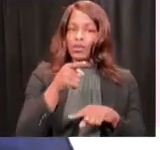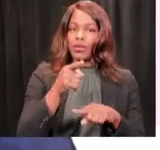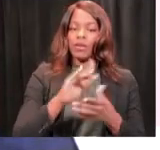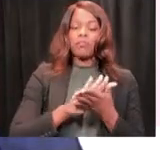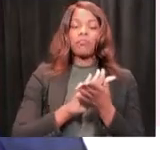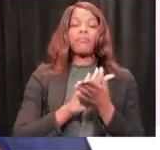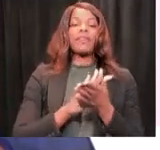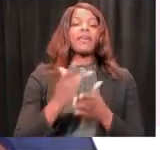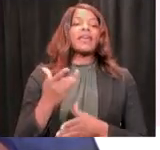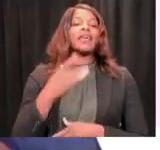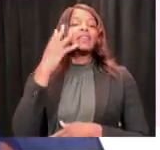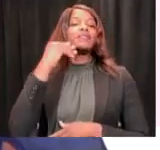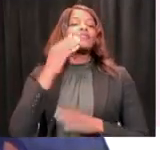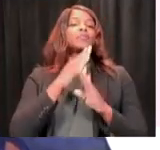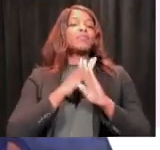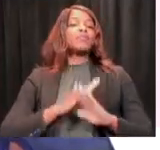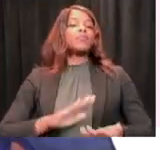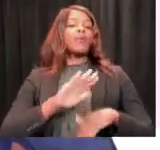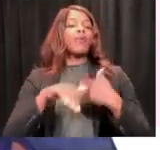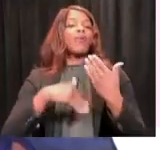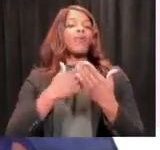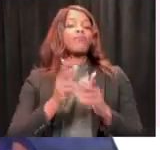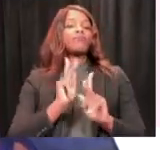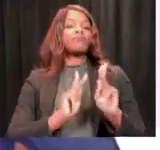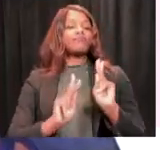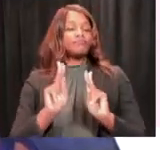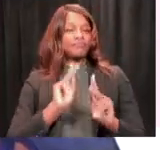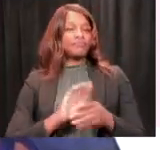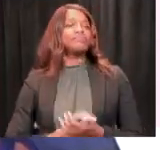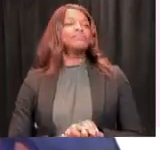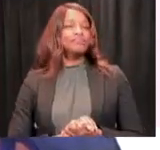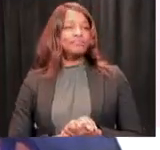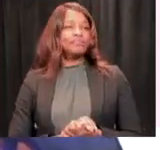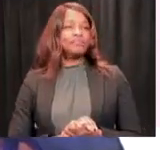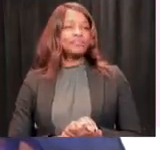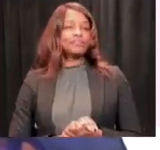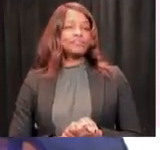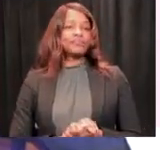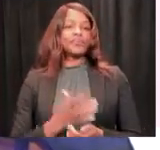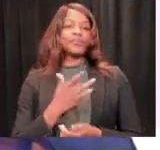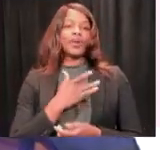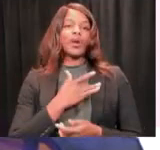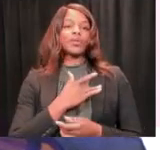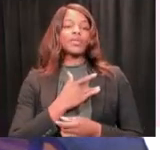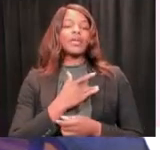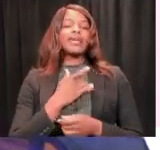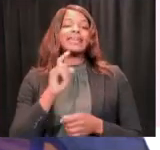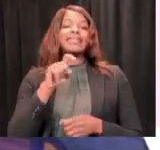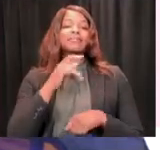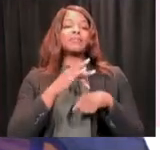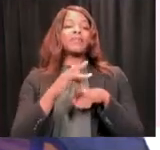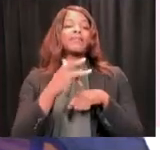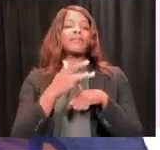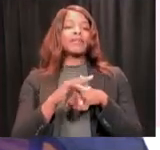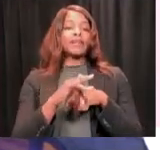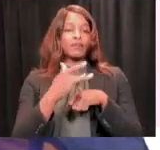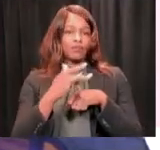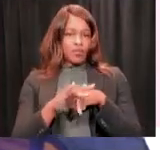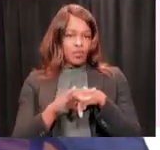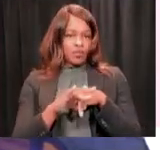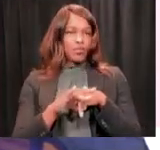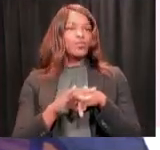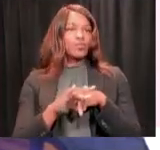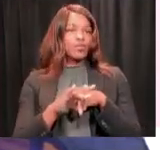with everyone. And sometimes God is saying that some of us, we got to open our hearts up and leave an open